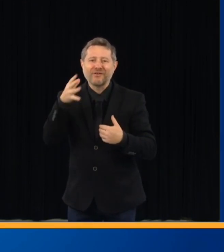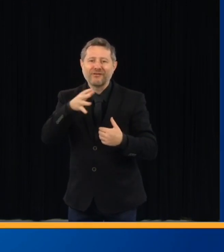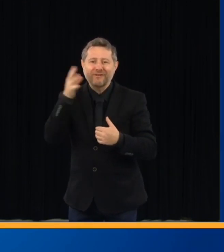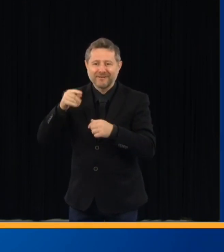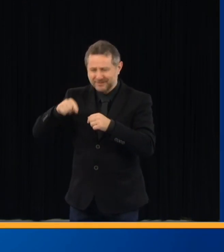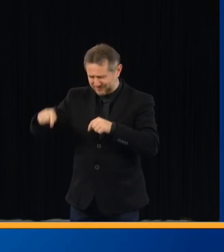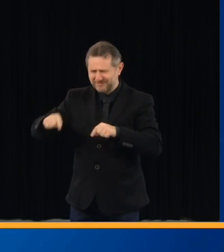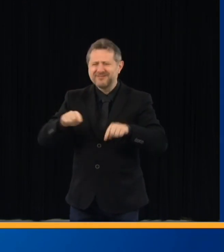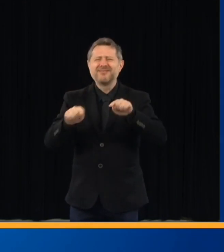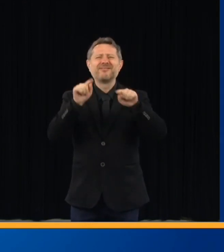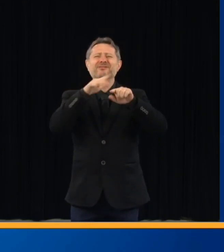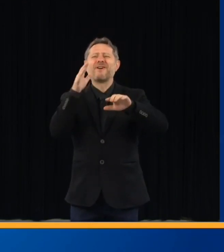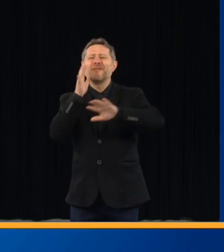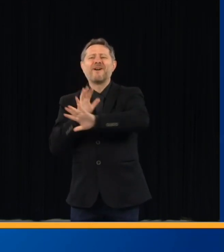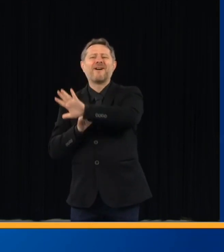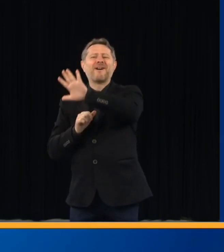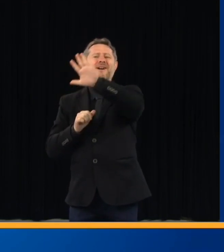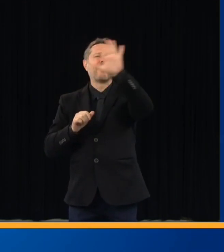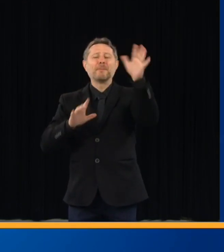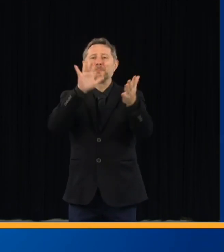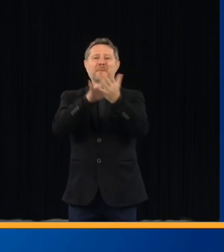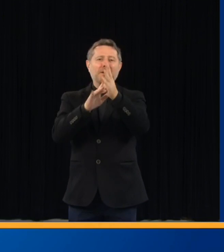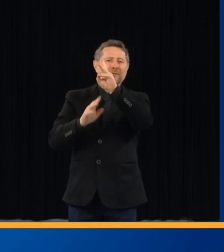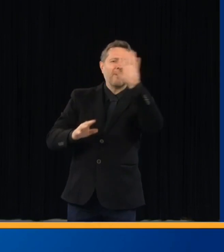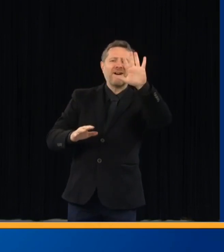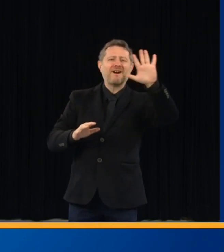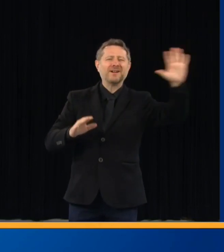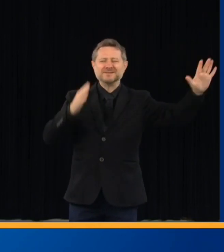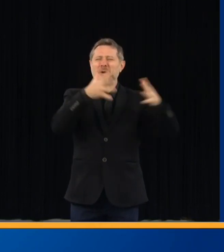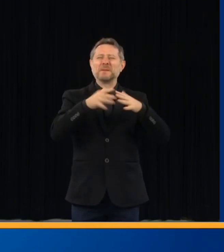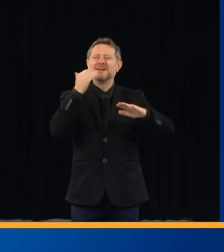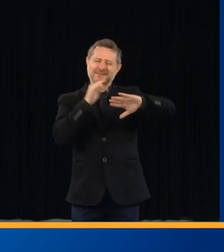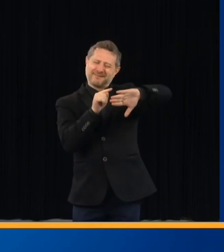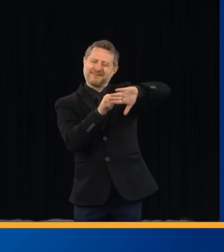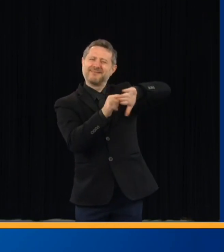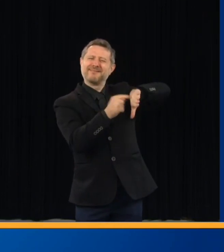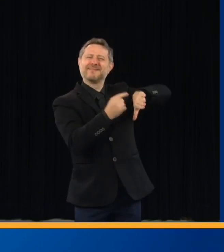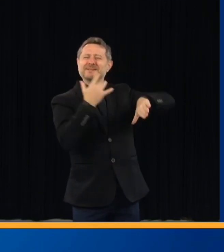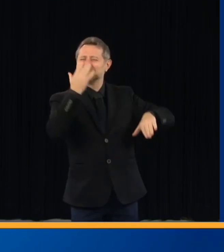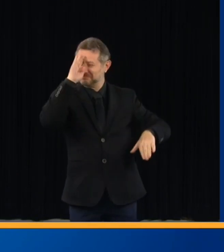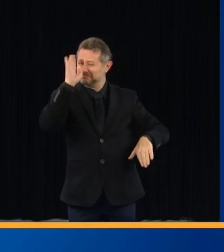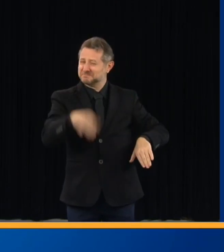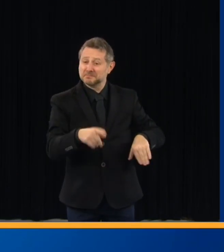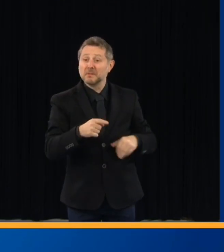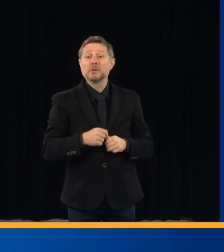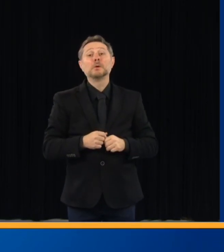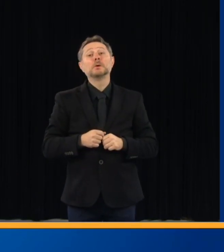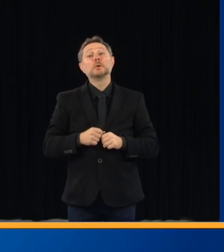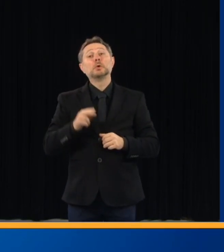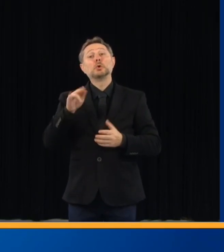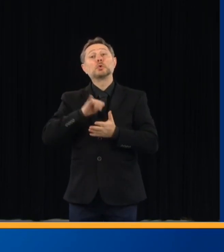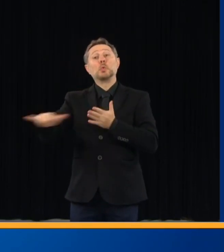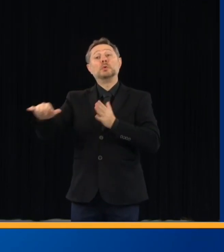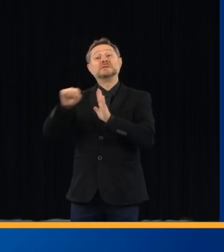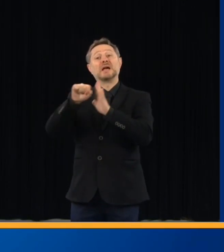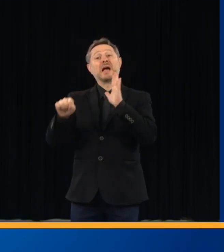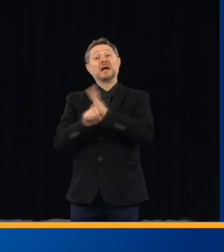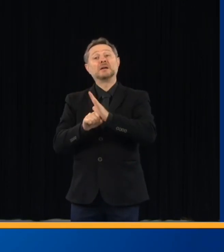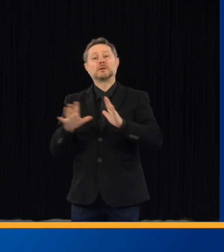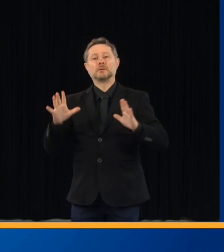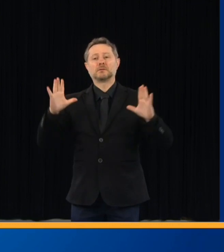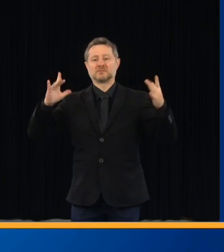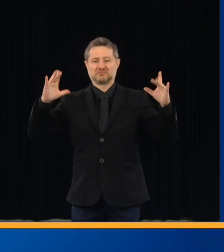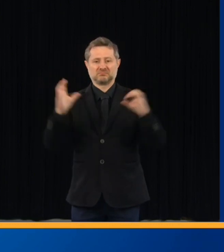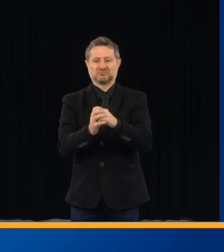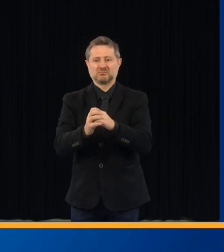to rural communities all across this country. In many ways, New York State is a microcosm